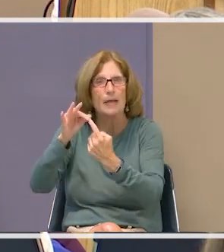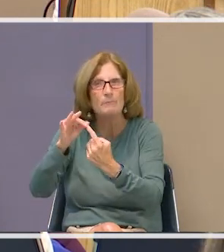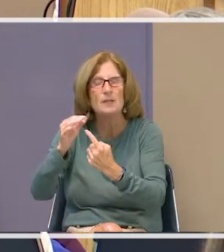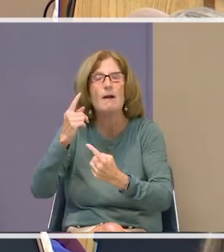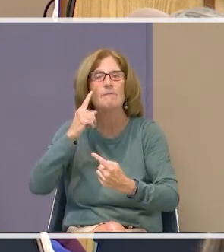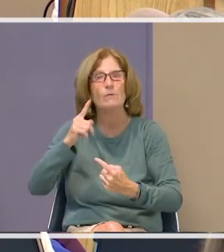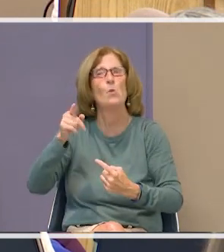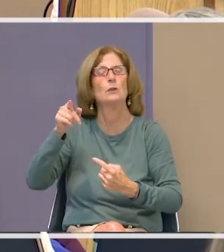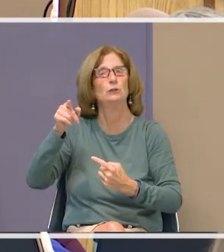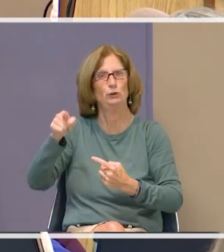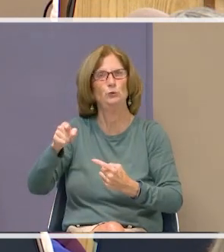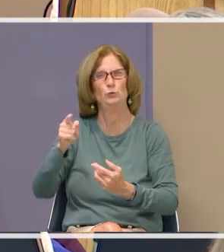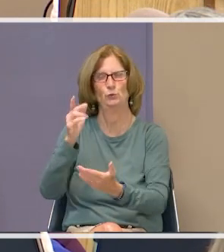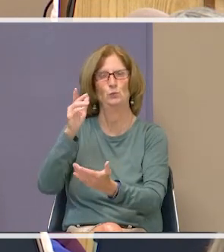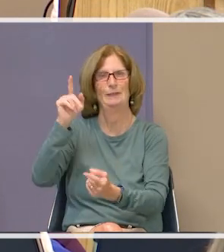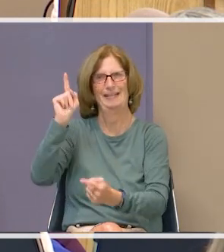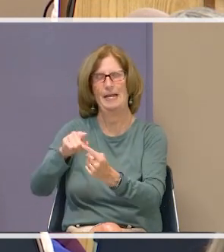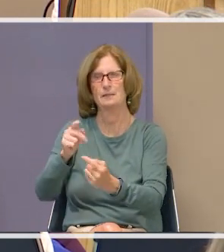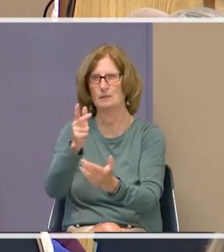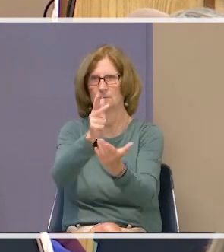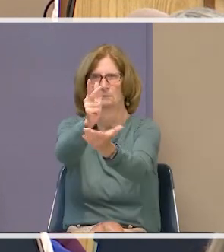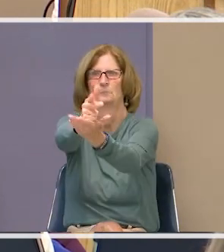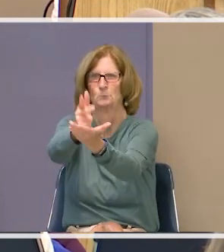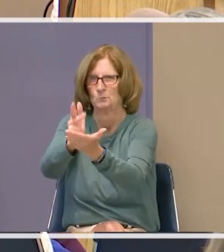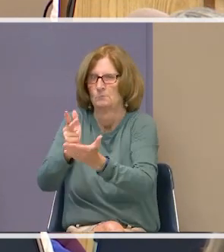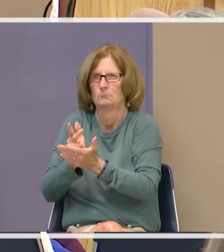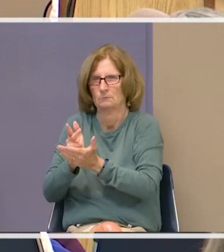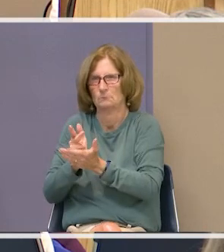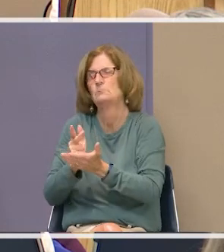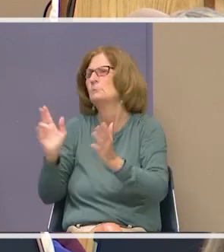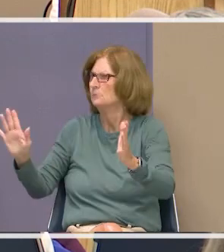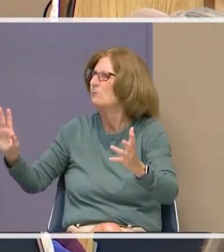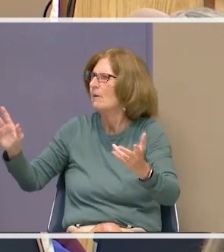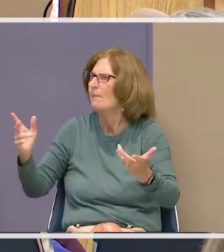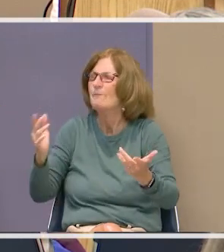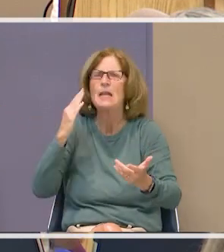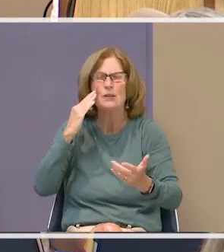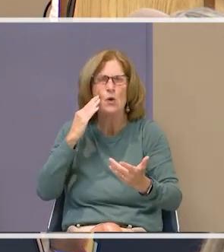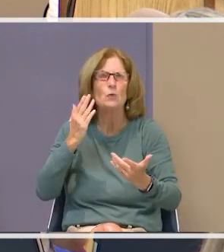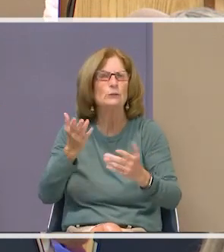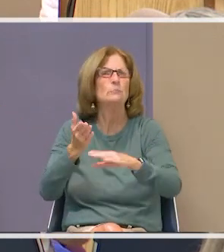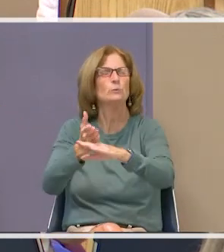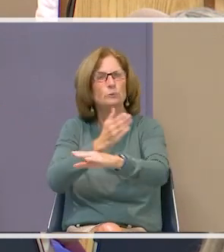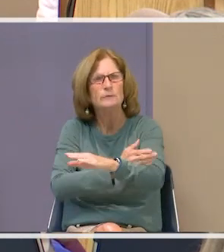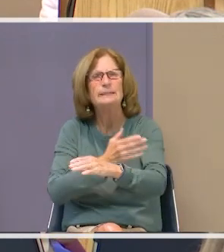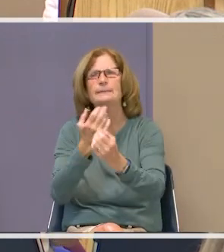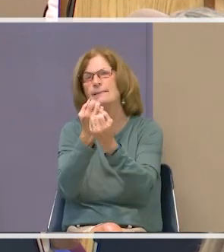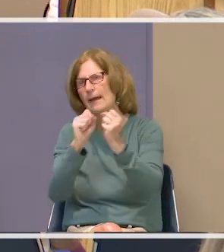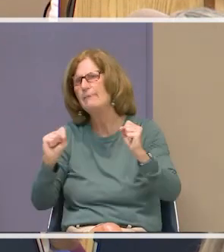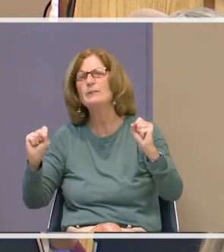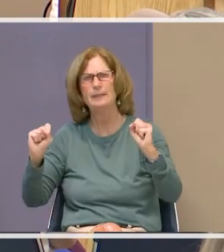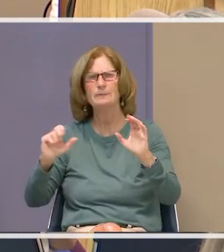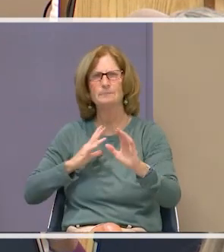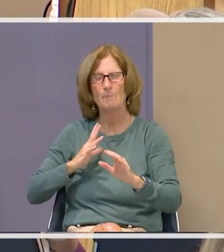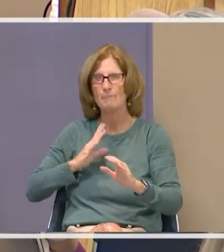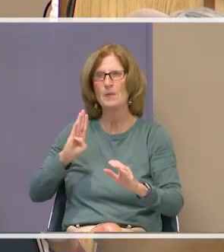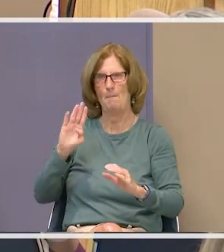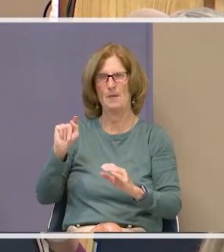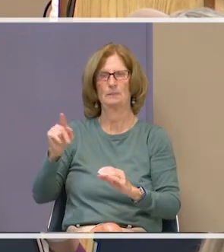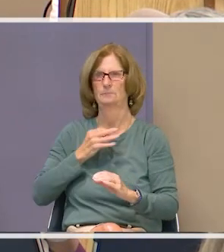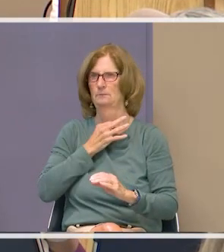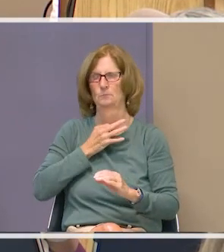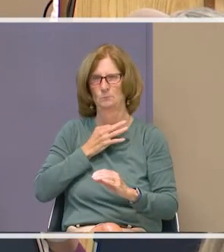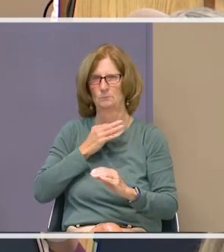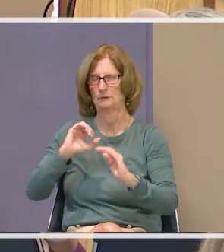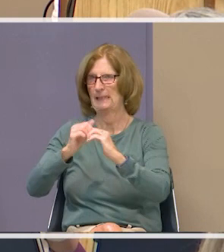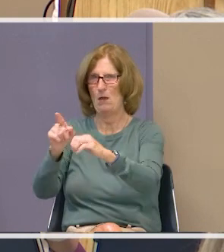extensions because of the parking situation. I'm all for the traffic, increased safety. But how long is the